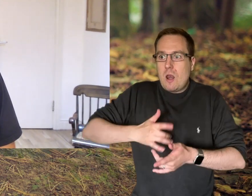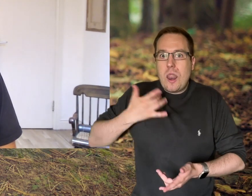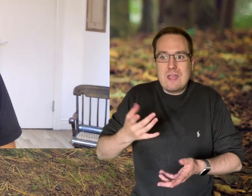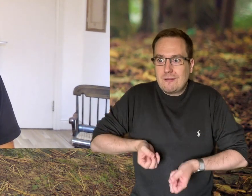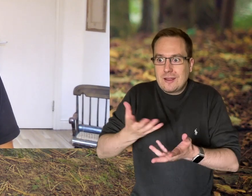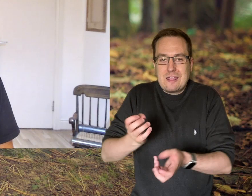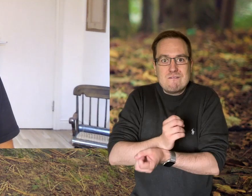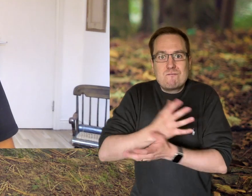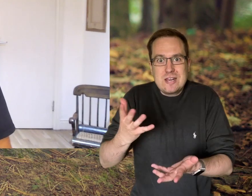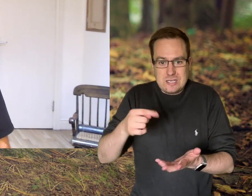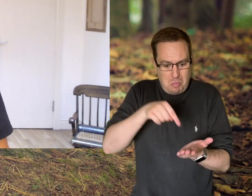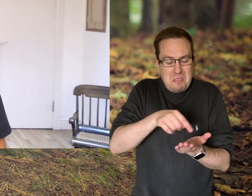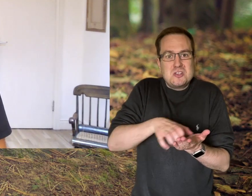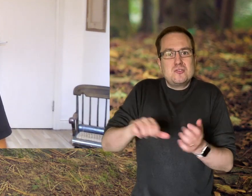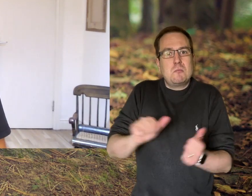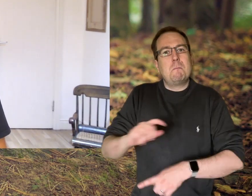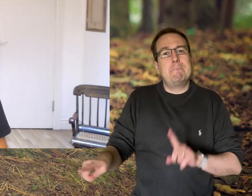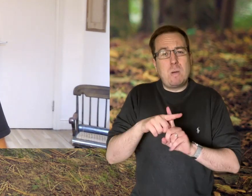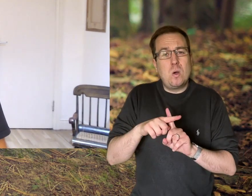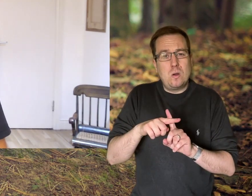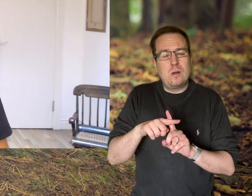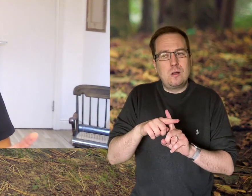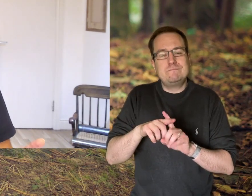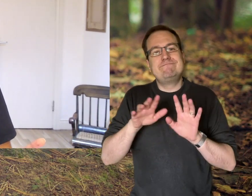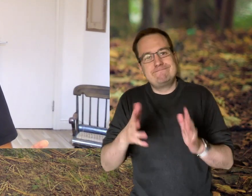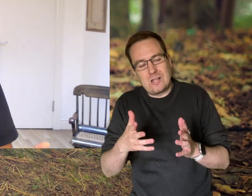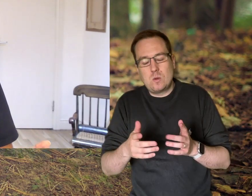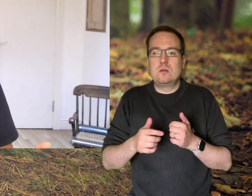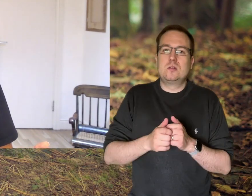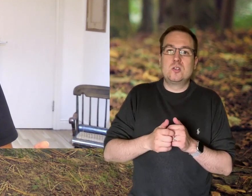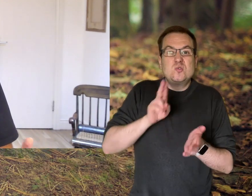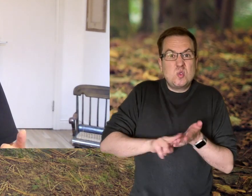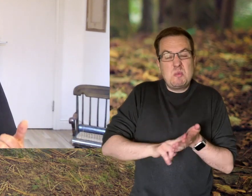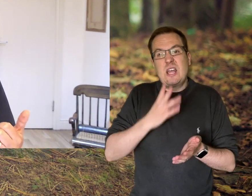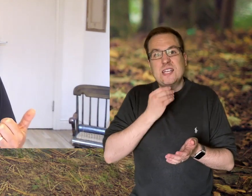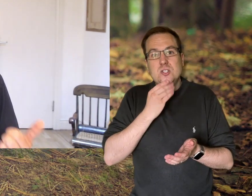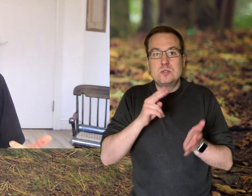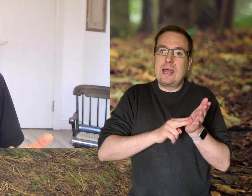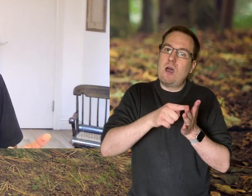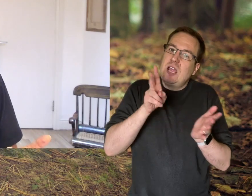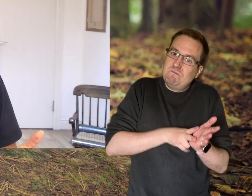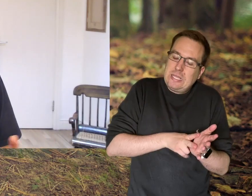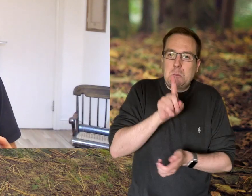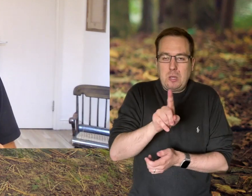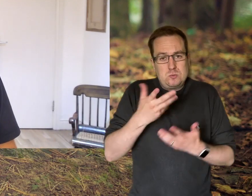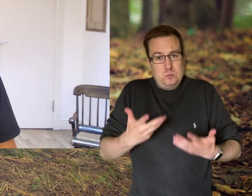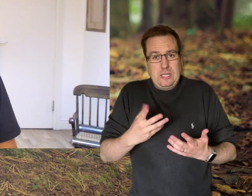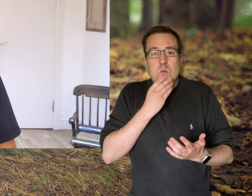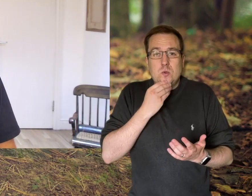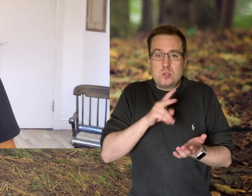that, I'm going to depart from my usual practice of using the necessary and New International